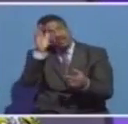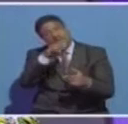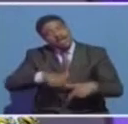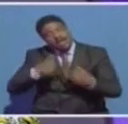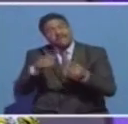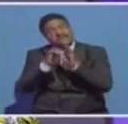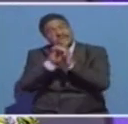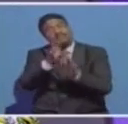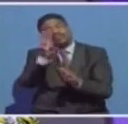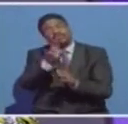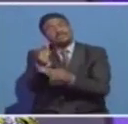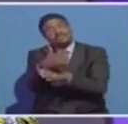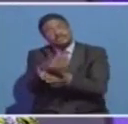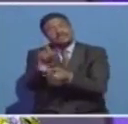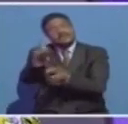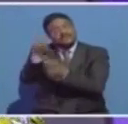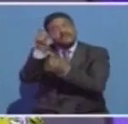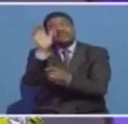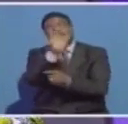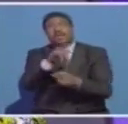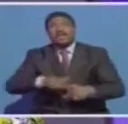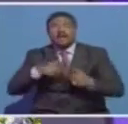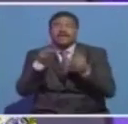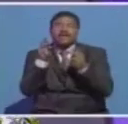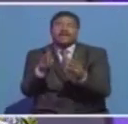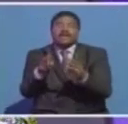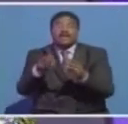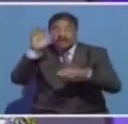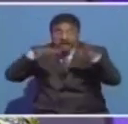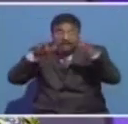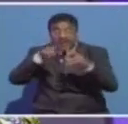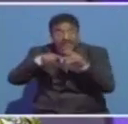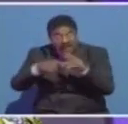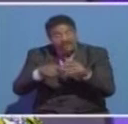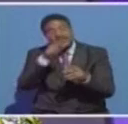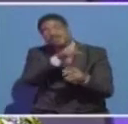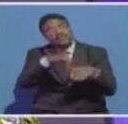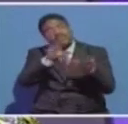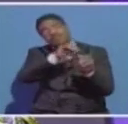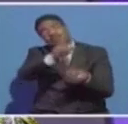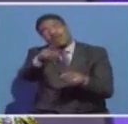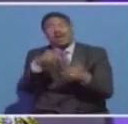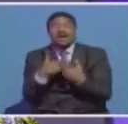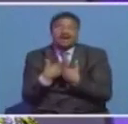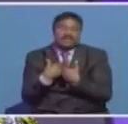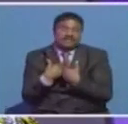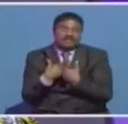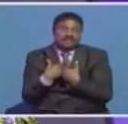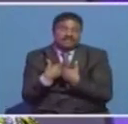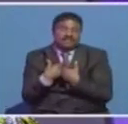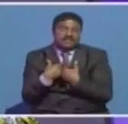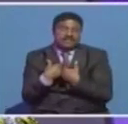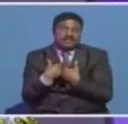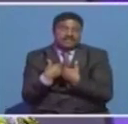fishing. So with the coming of aquarian, what is it called, aquaculture, we